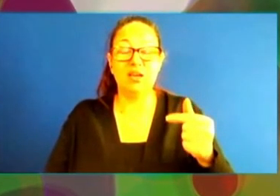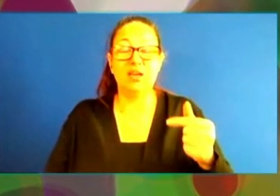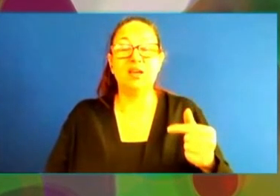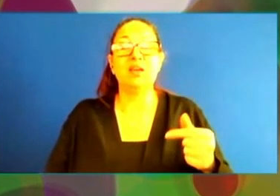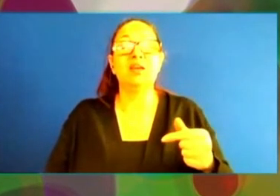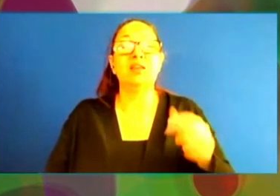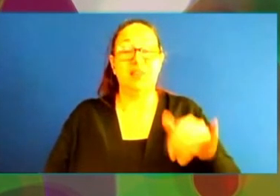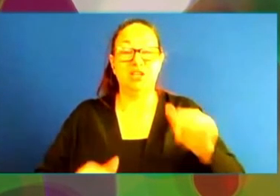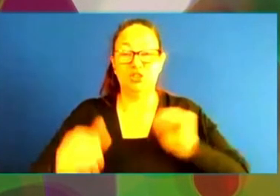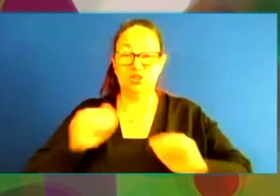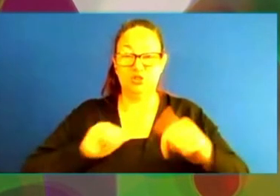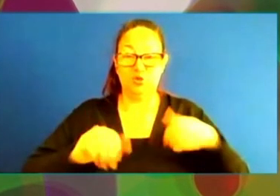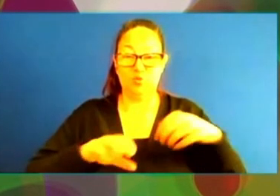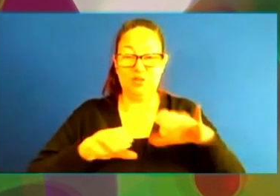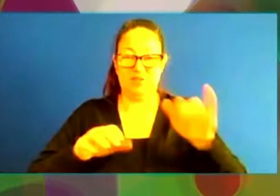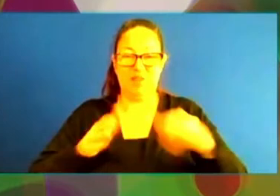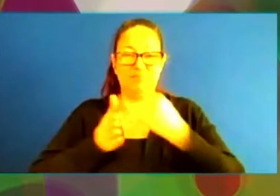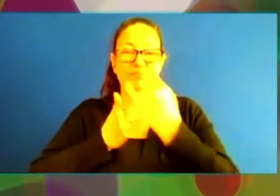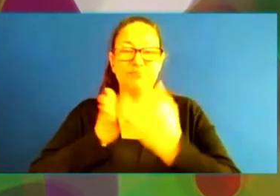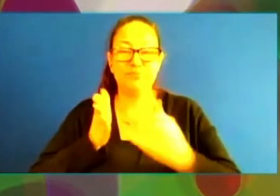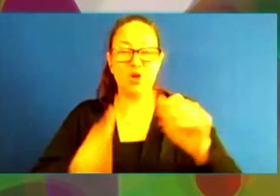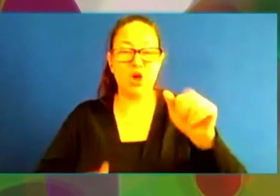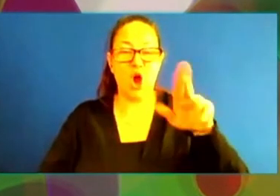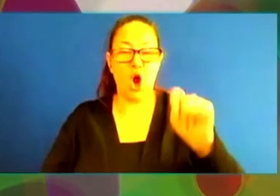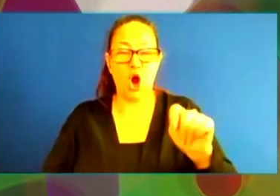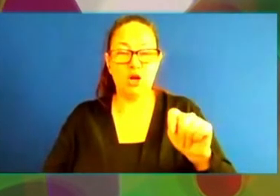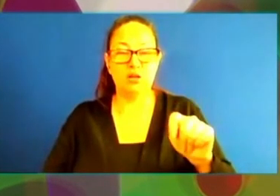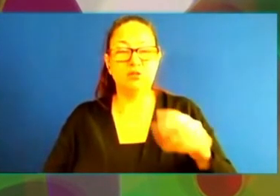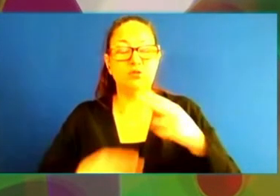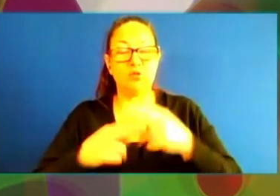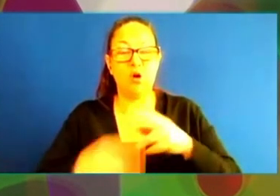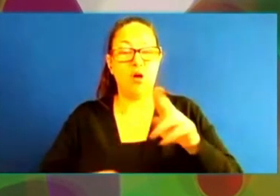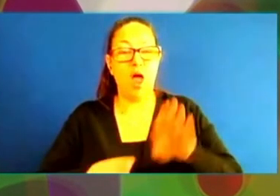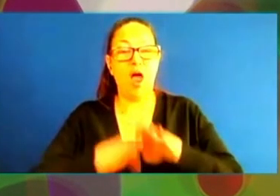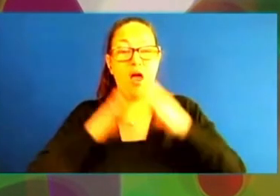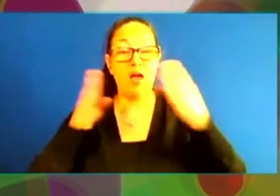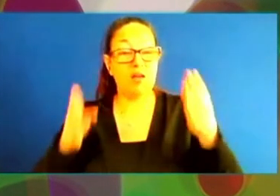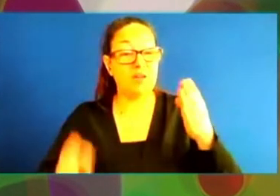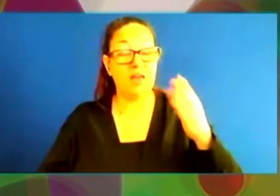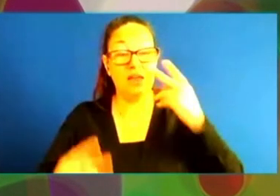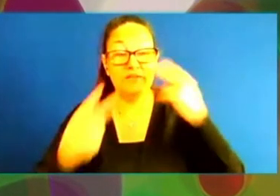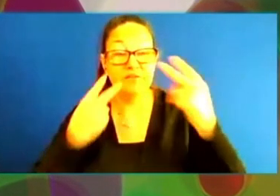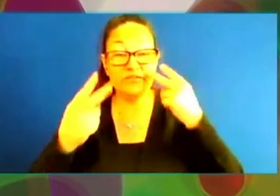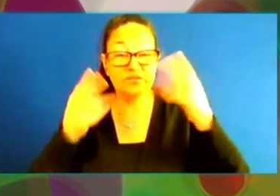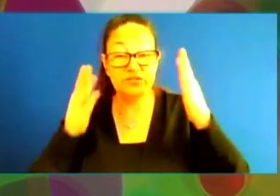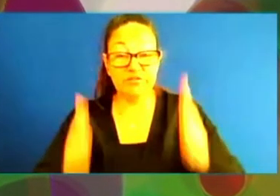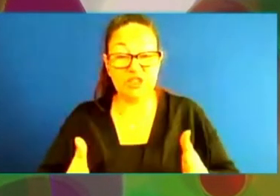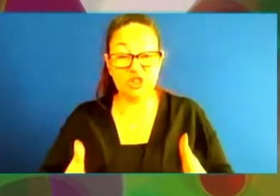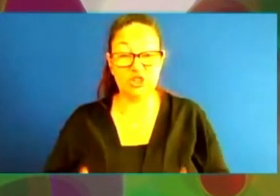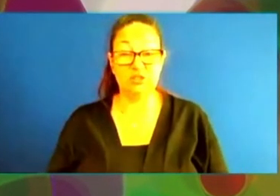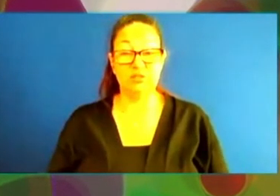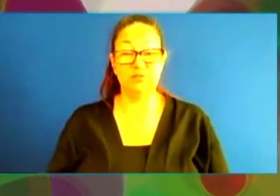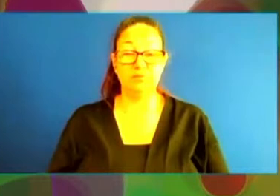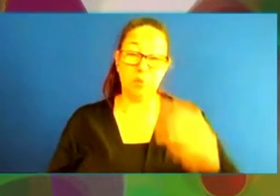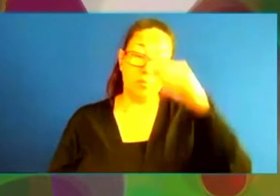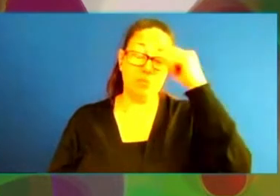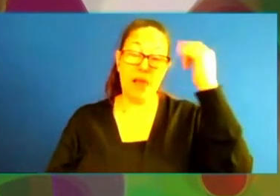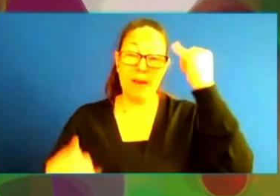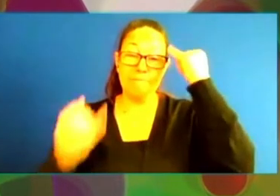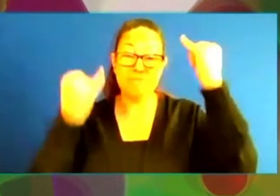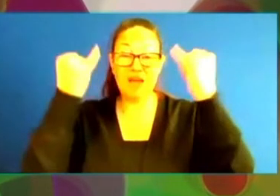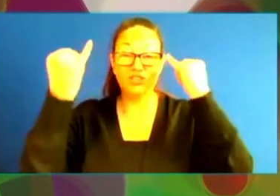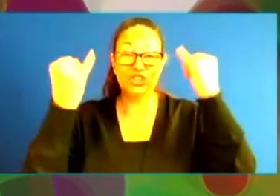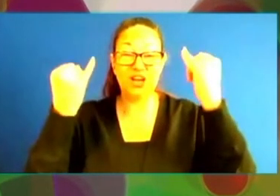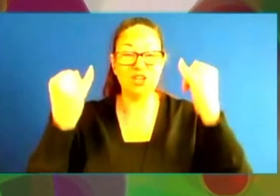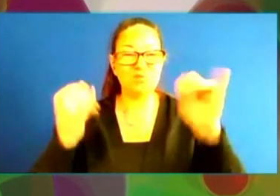the show that we did, the art show that we did, Unveiling Visions. Unveiling Visions, yeah, the alchemy of Black imagination was kind of like